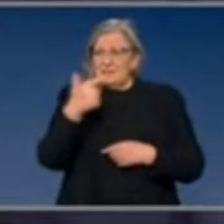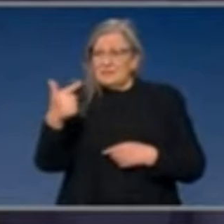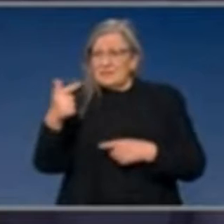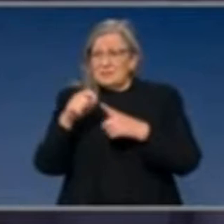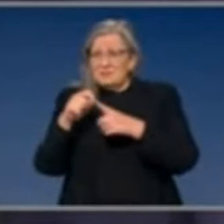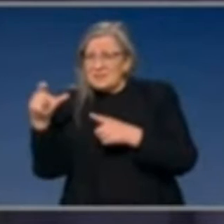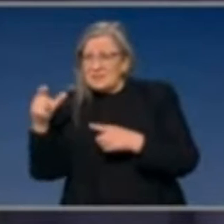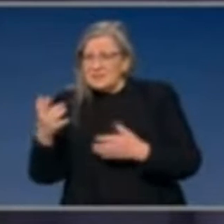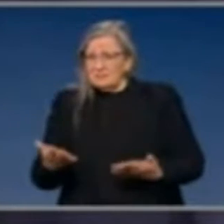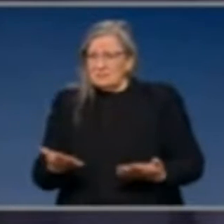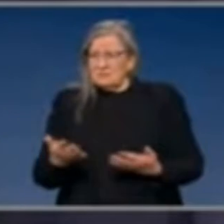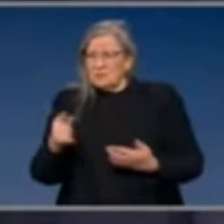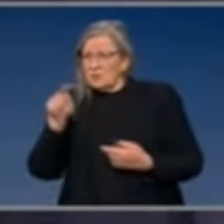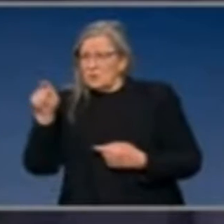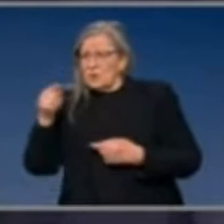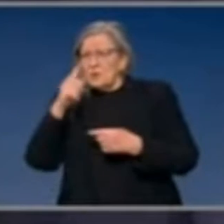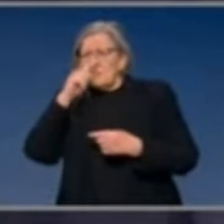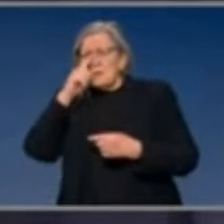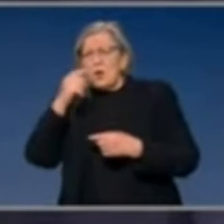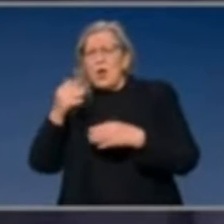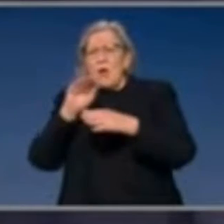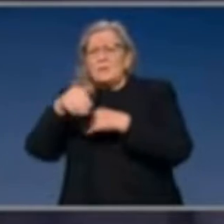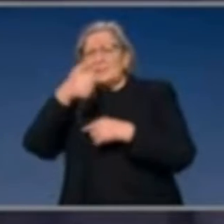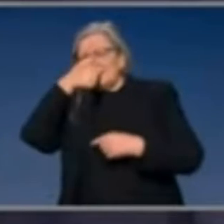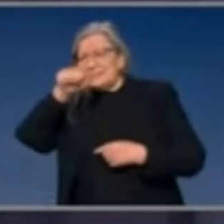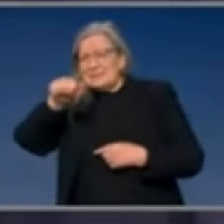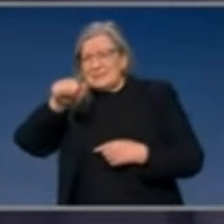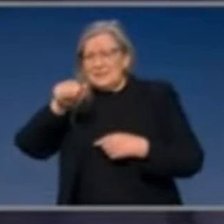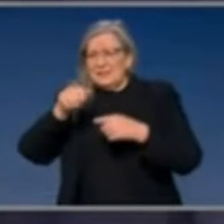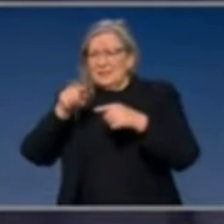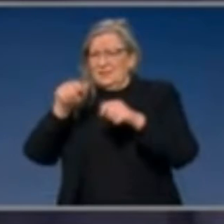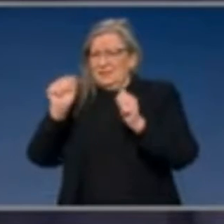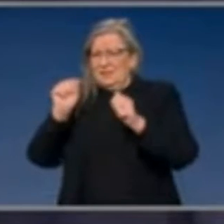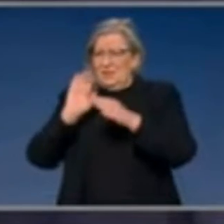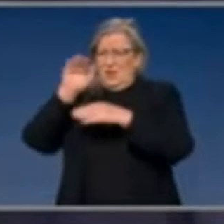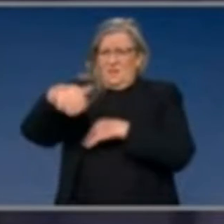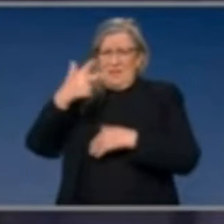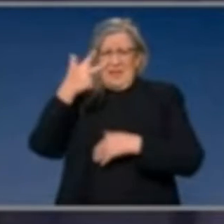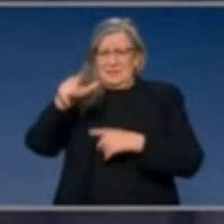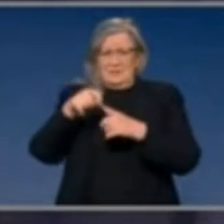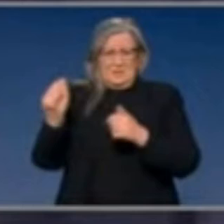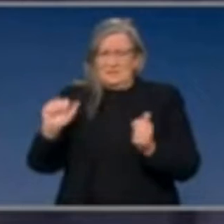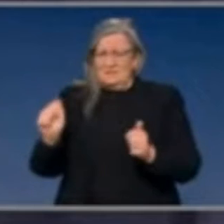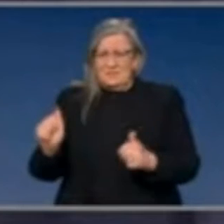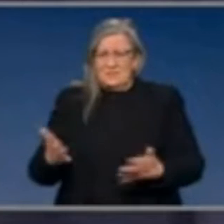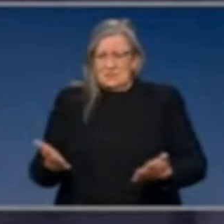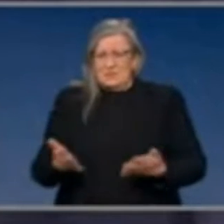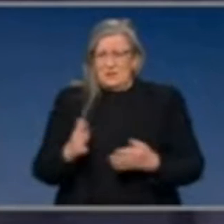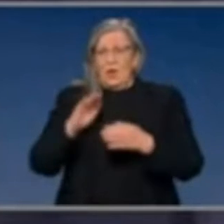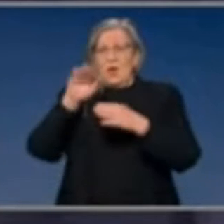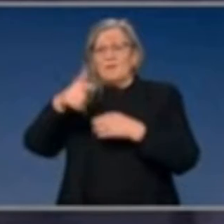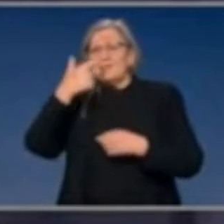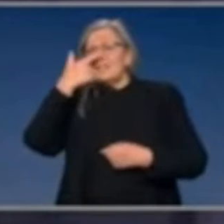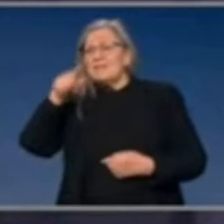60s are over that 80% threshold at 82.1%. and the over 70s are well over that